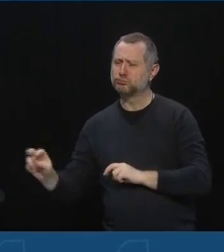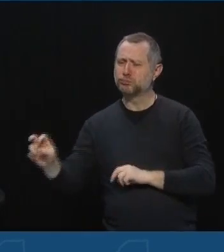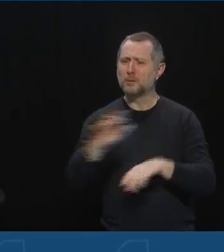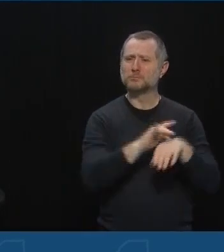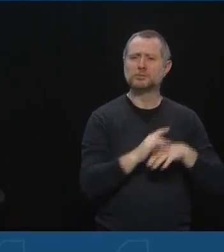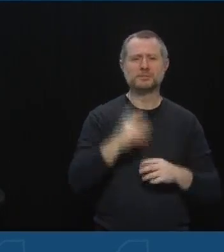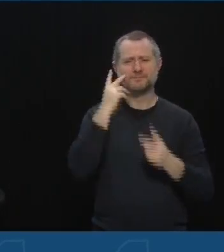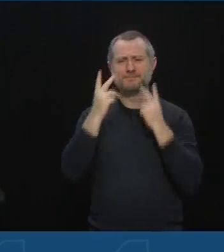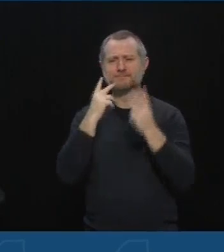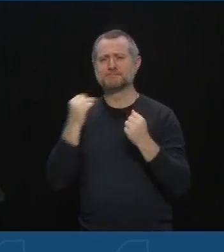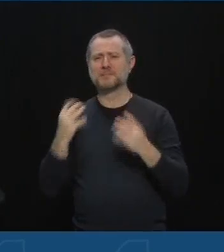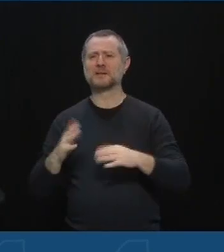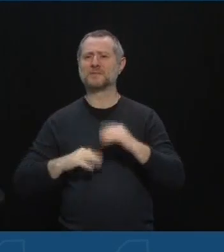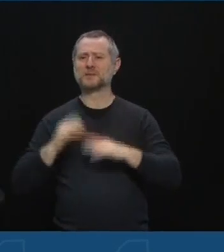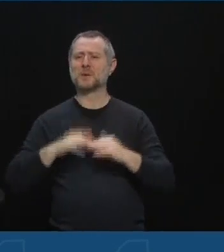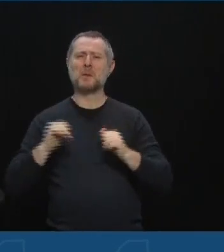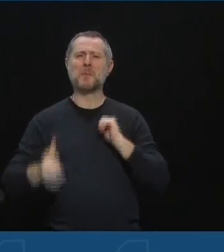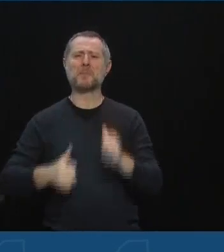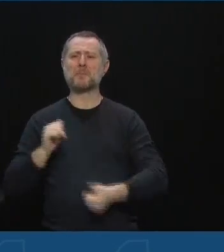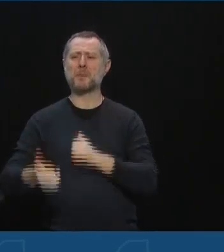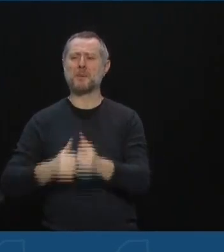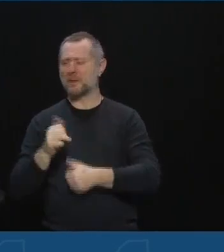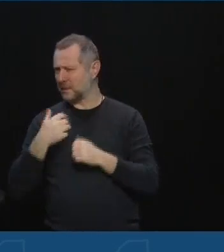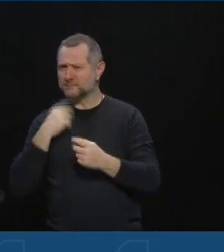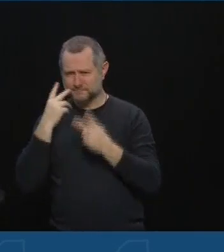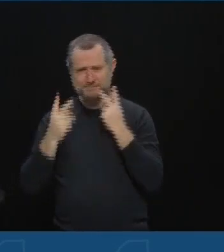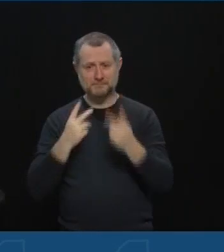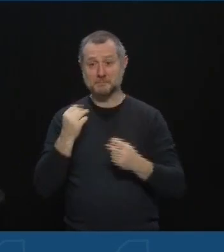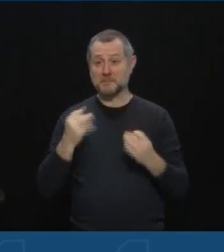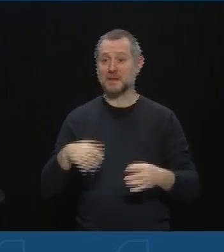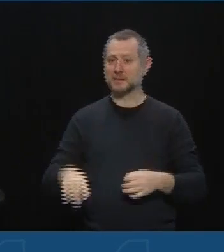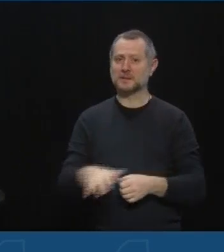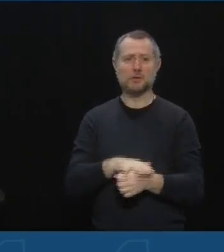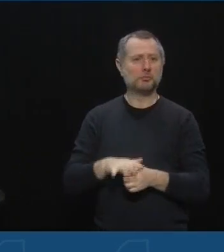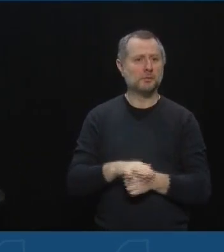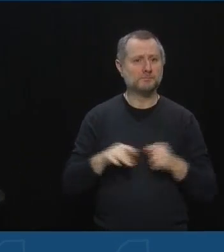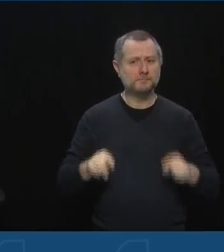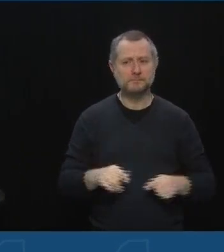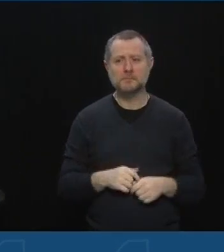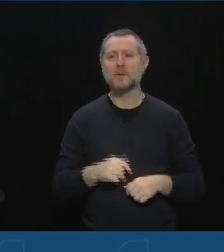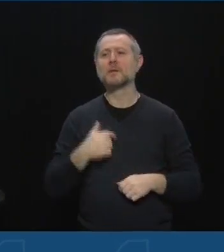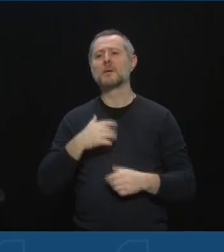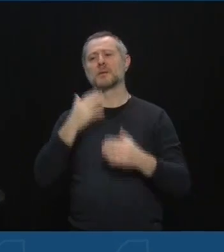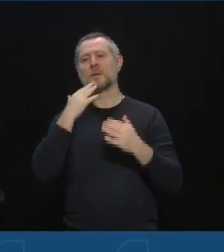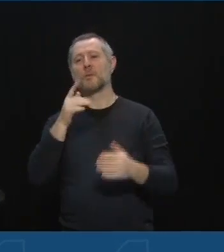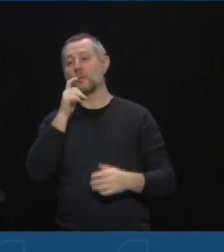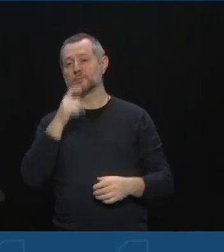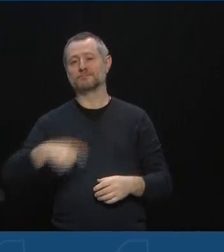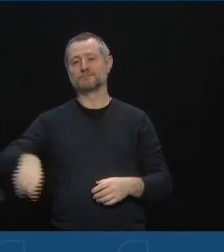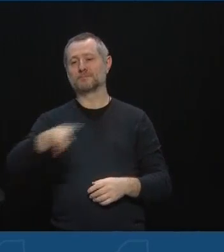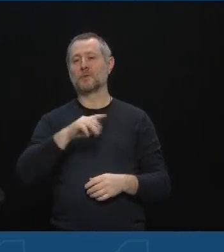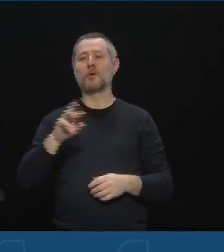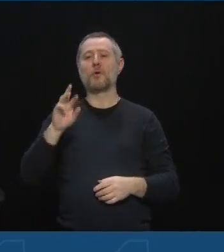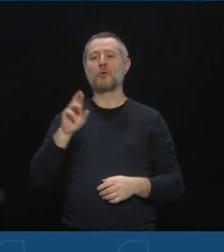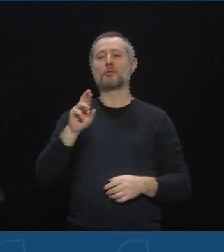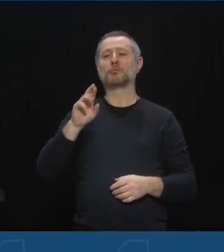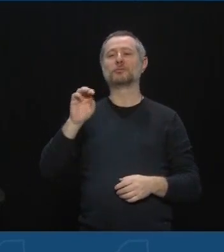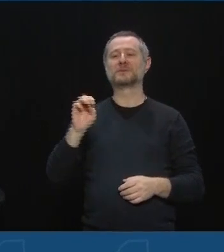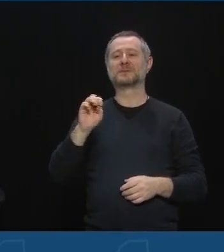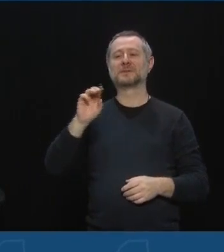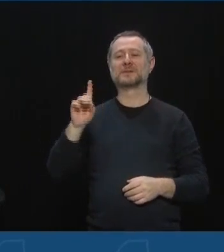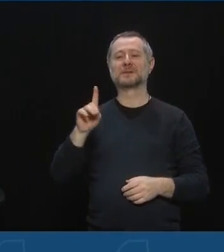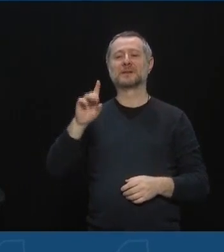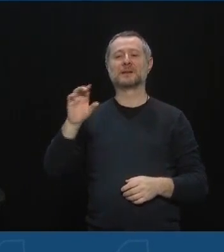planet. But most of them have been in this area. And I want to thank everyone who's been part of the REDC. Bob's been involved with that.